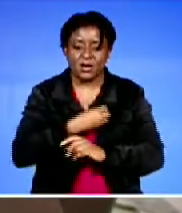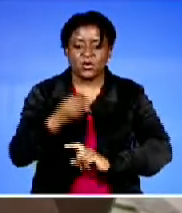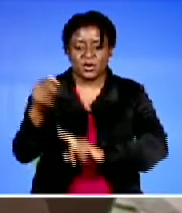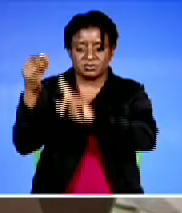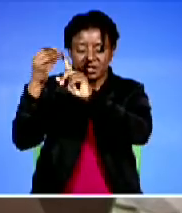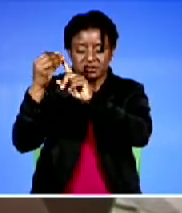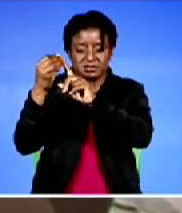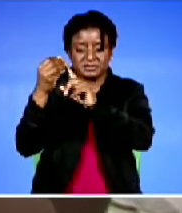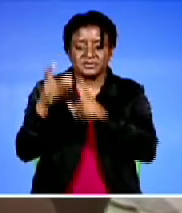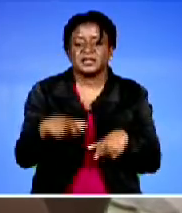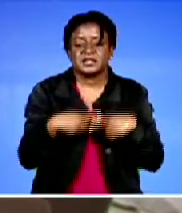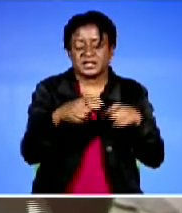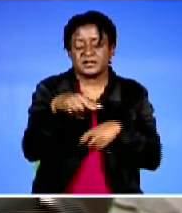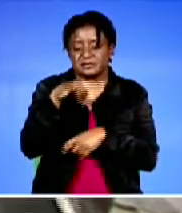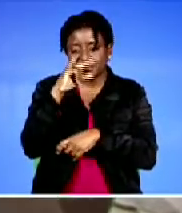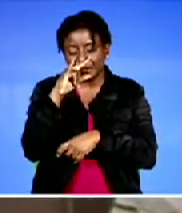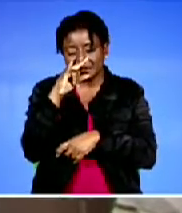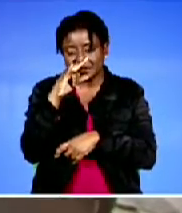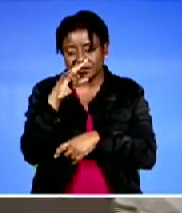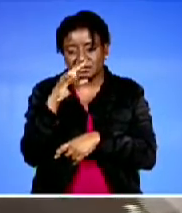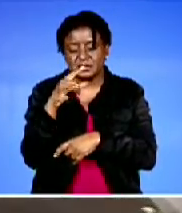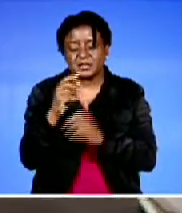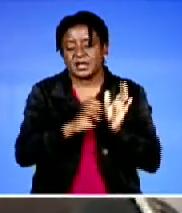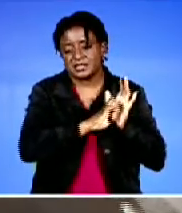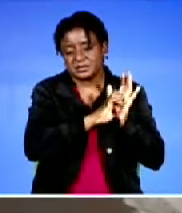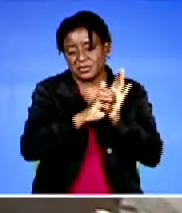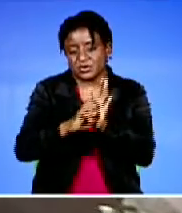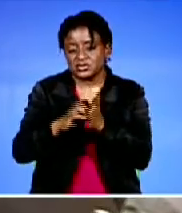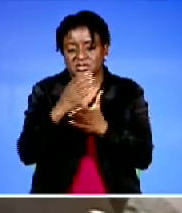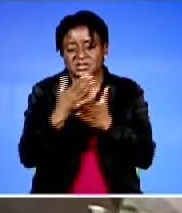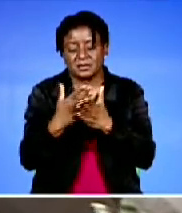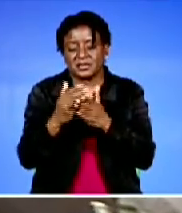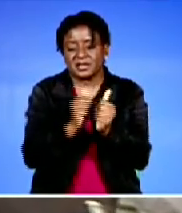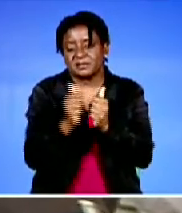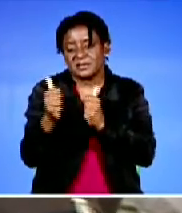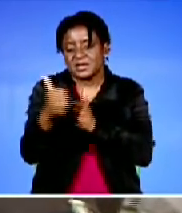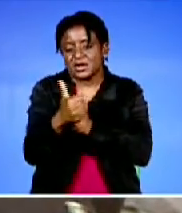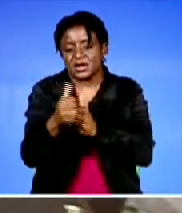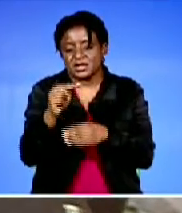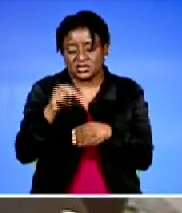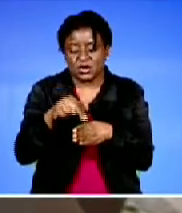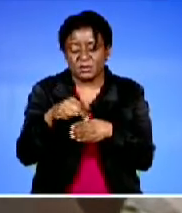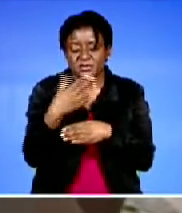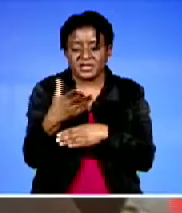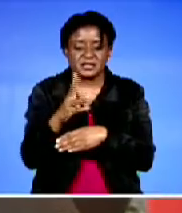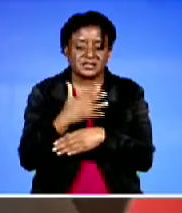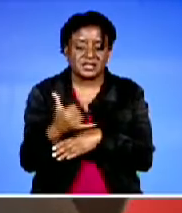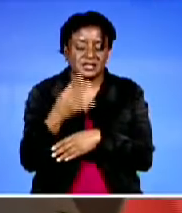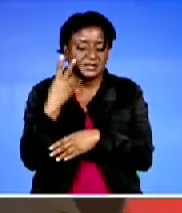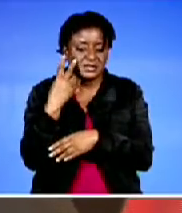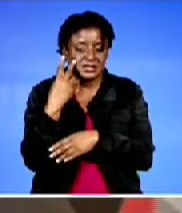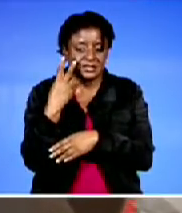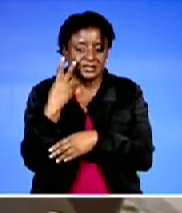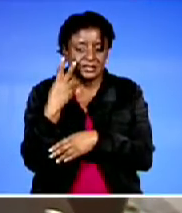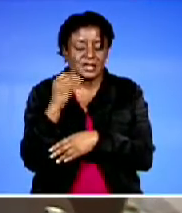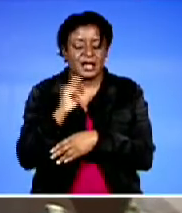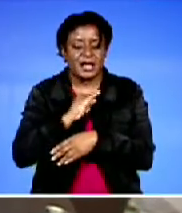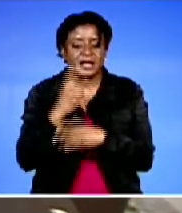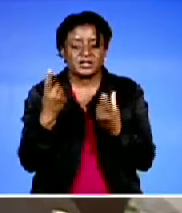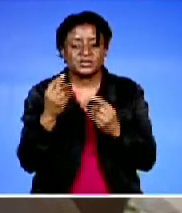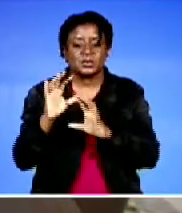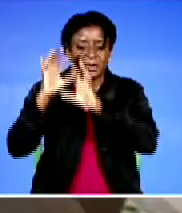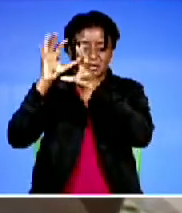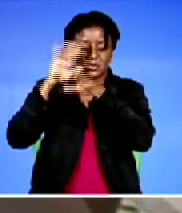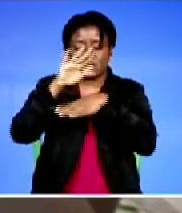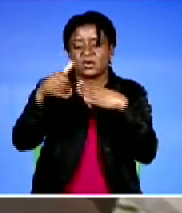summer was to give kids, to give them exposure to something beyond the normal things that they would see. Typically, in my case, I get to do basketball